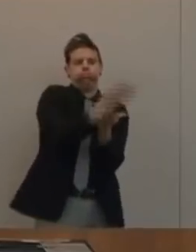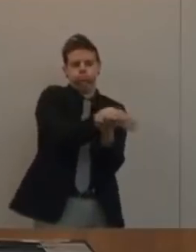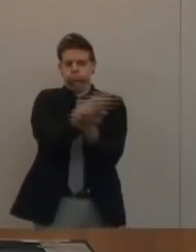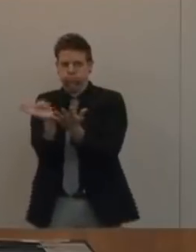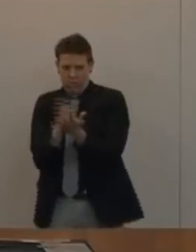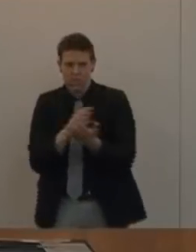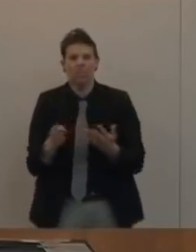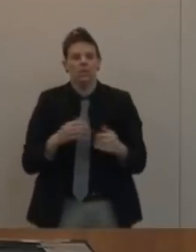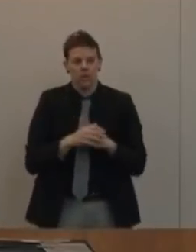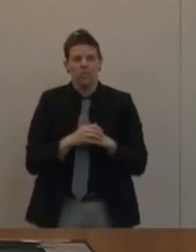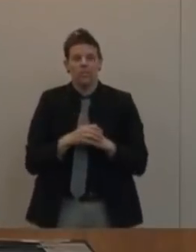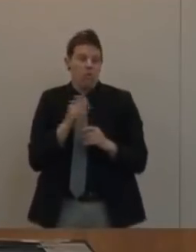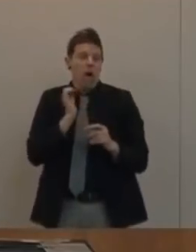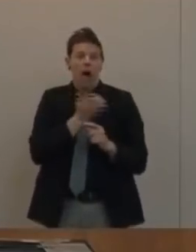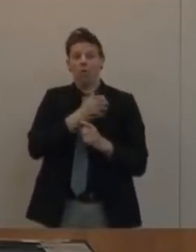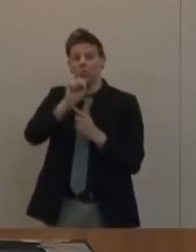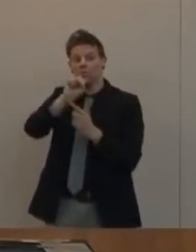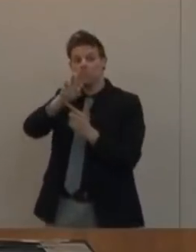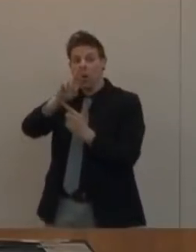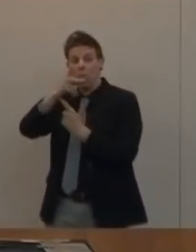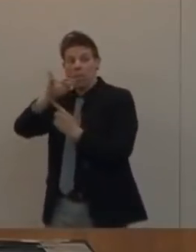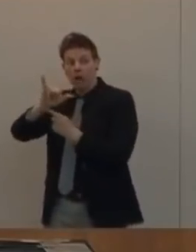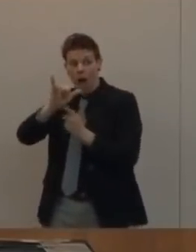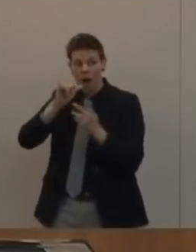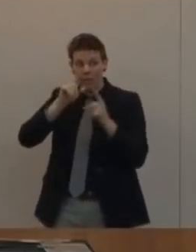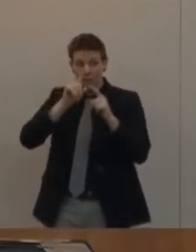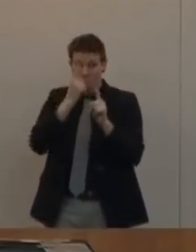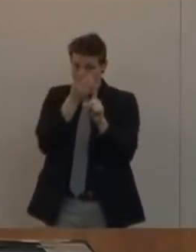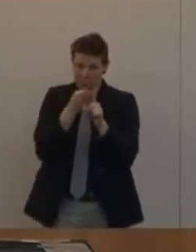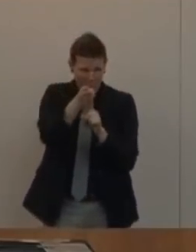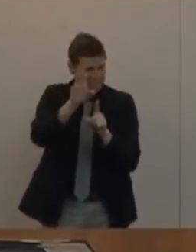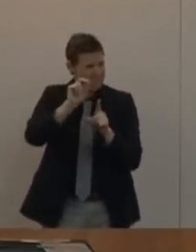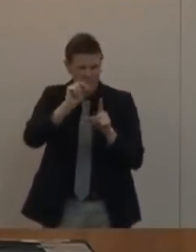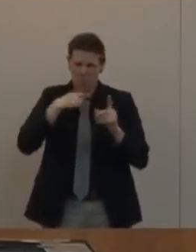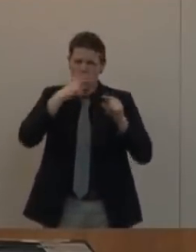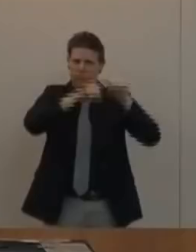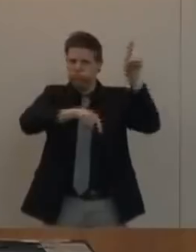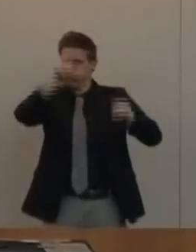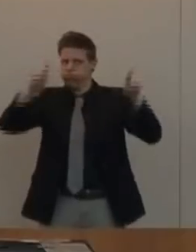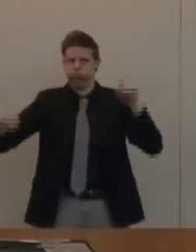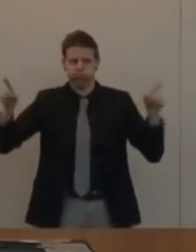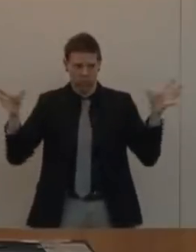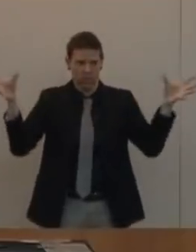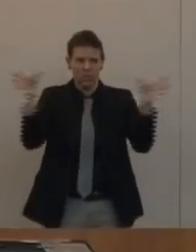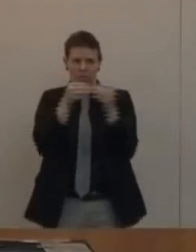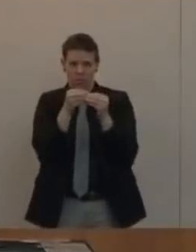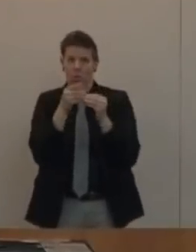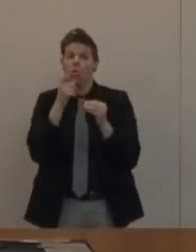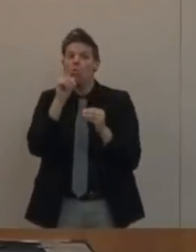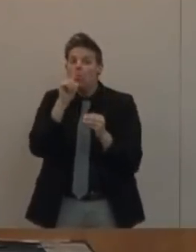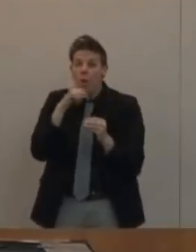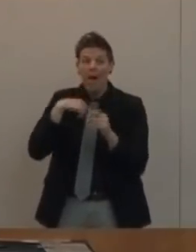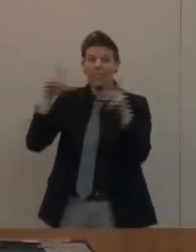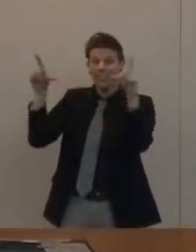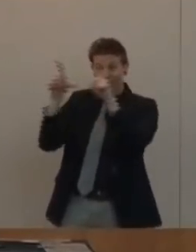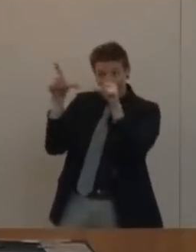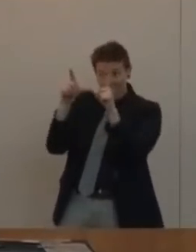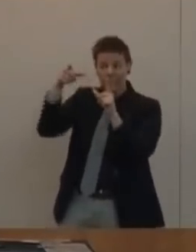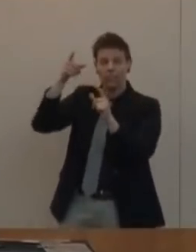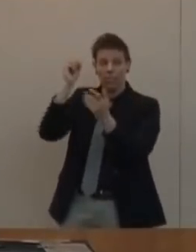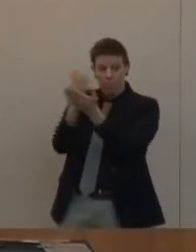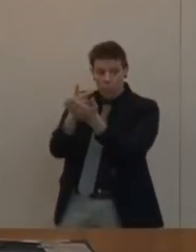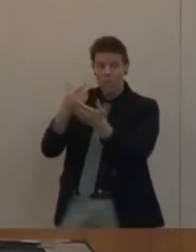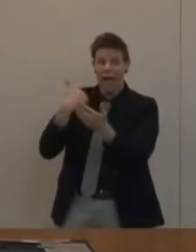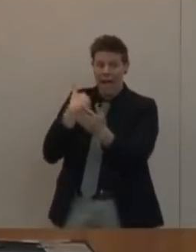of these entities or organizations who have always had the licensed ability to do this testing. So the key here,